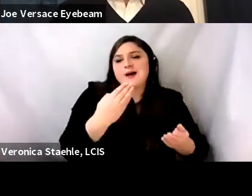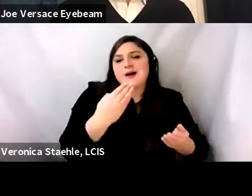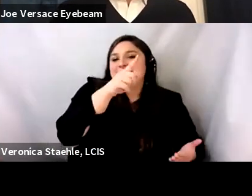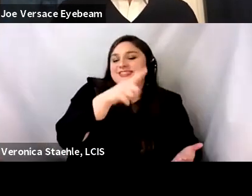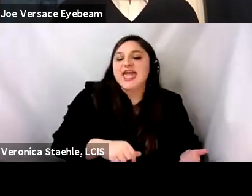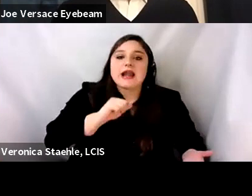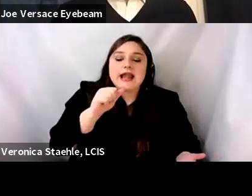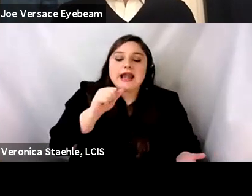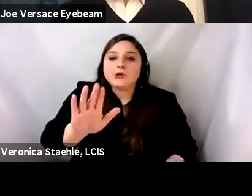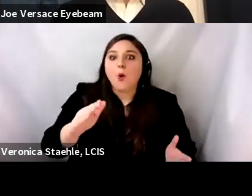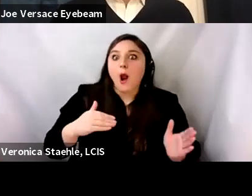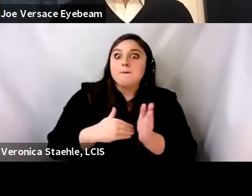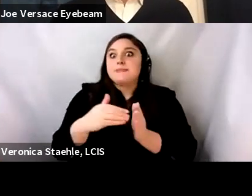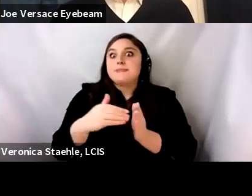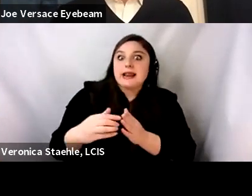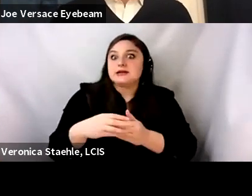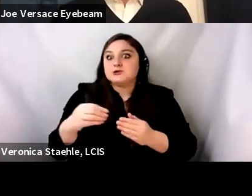give